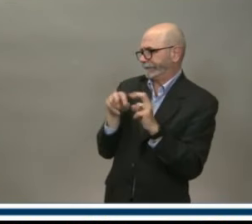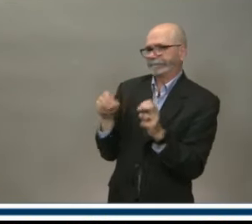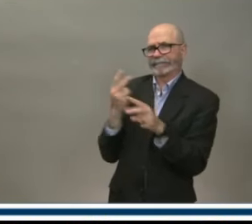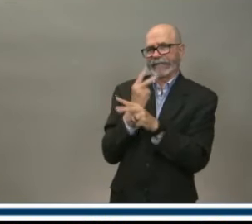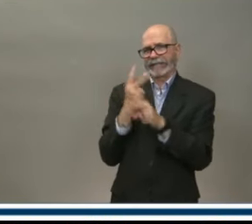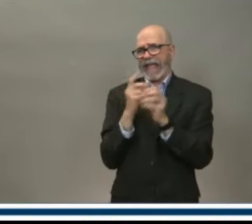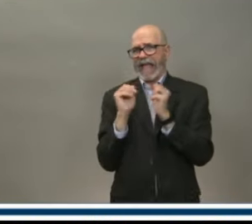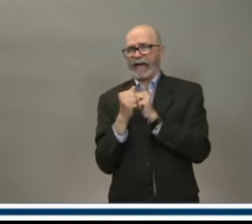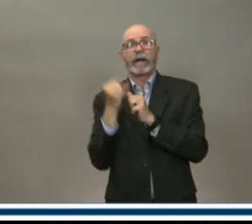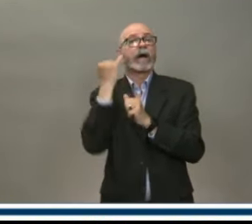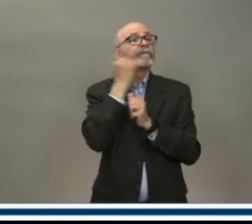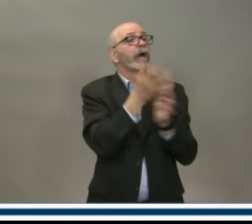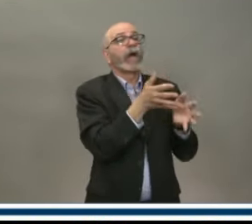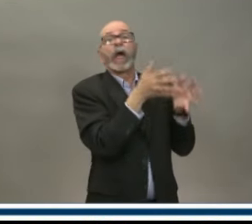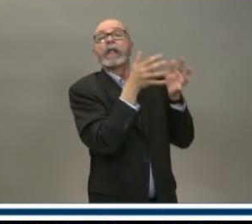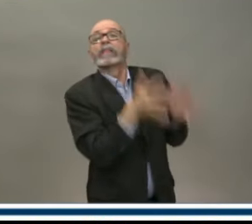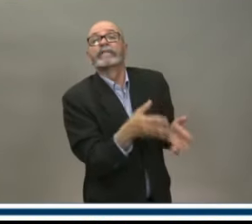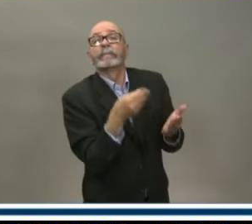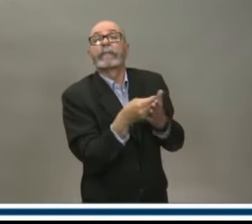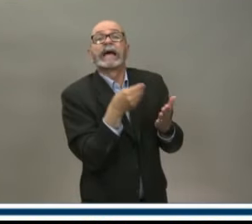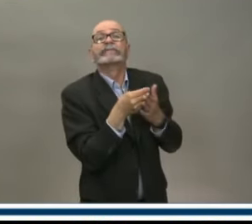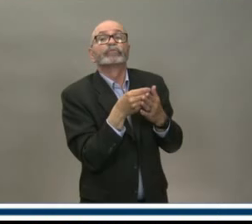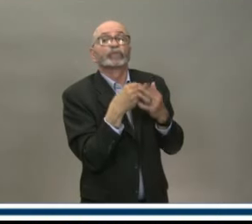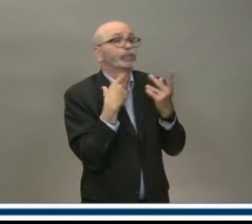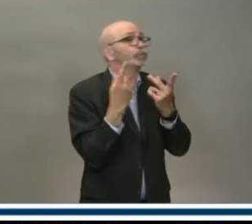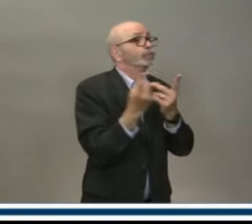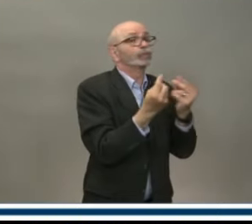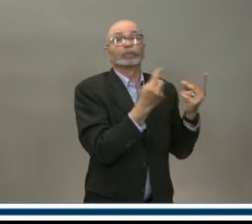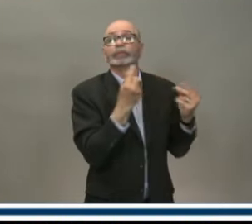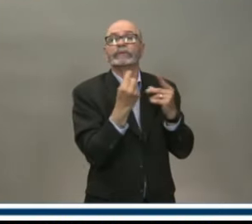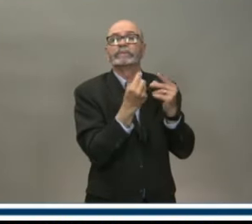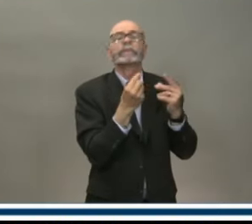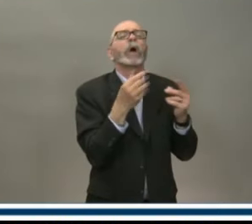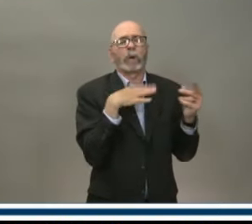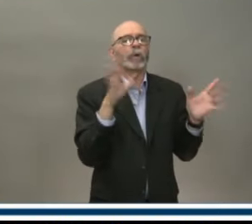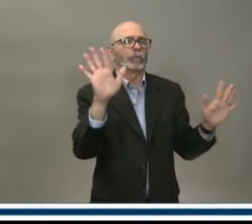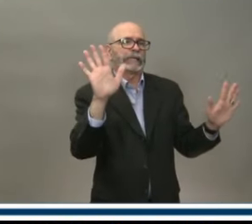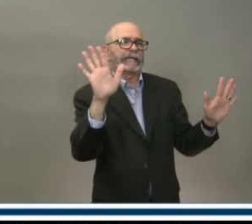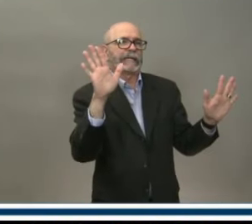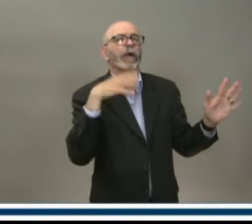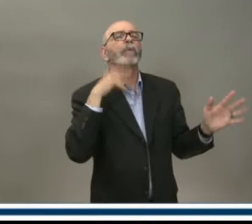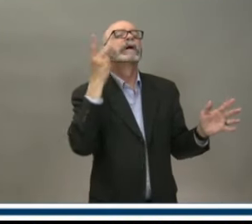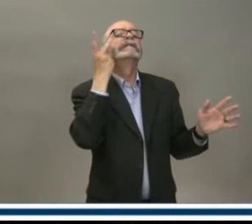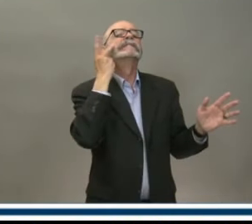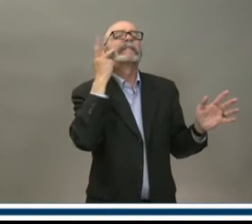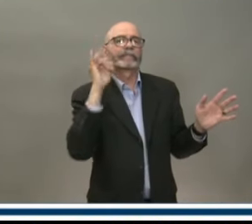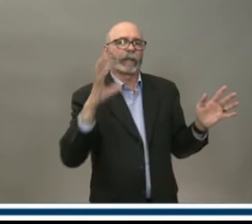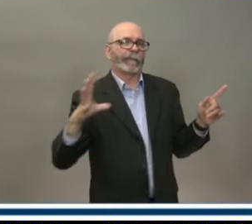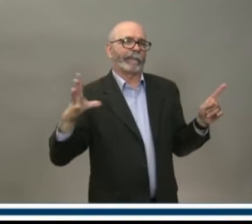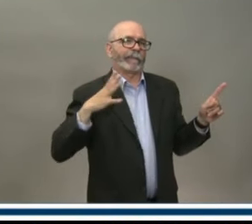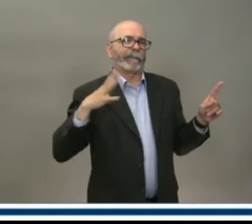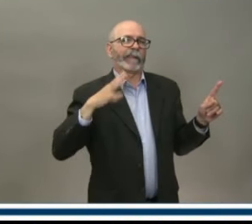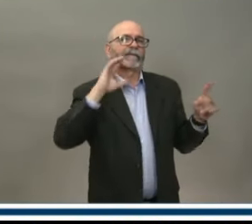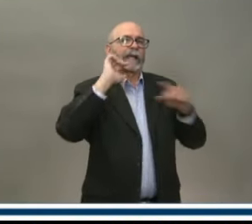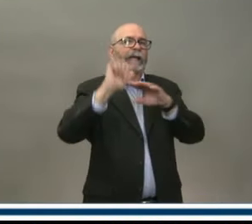remaining amount of that money. But there's a trustee group who would take